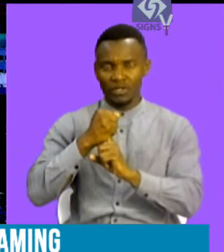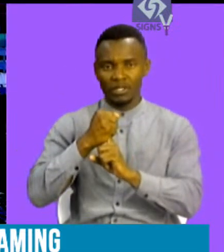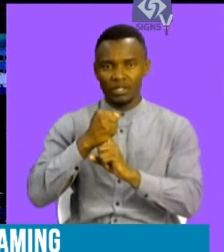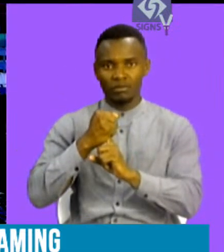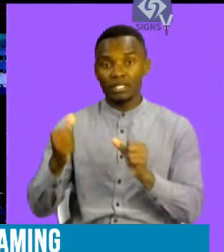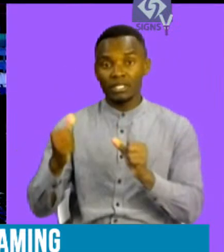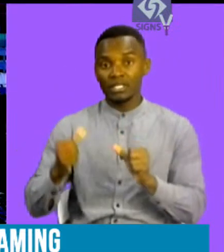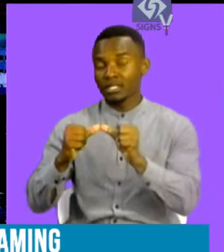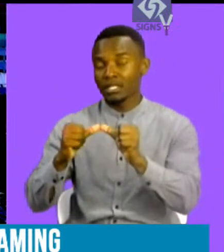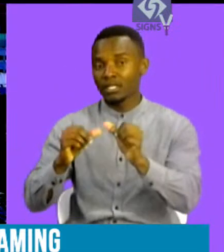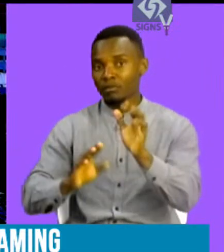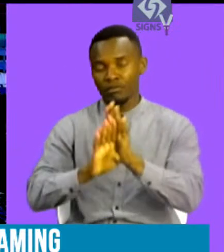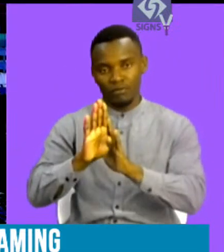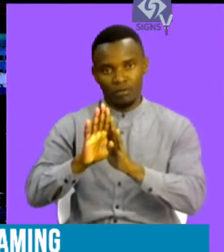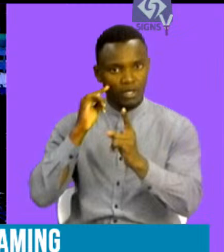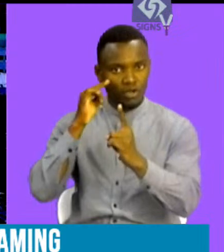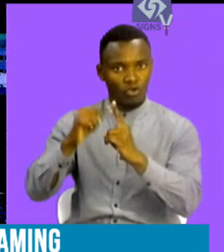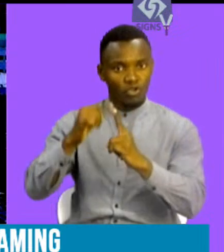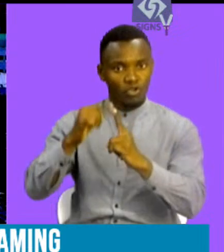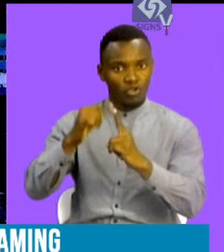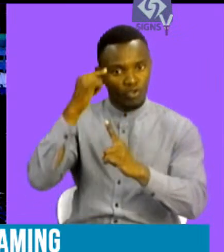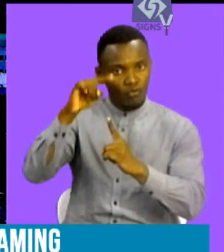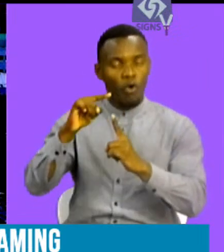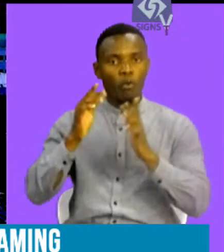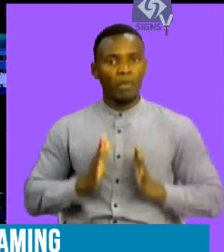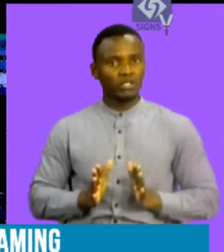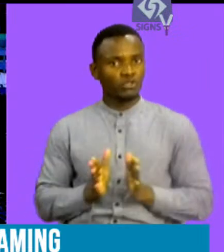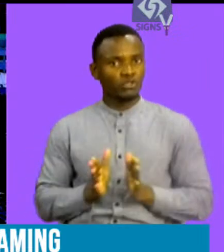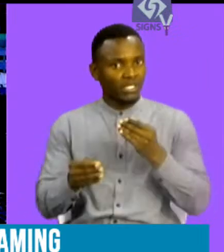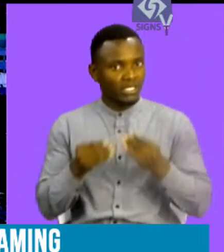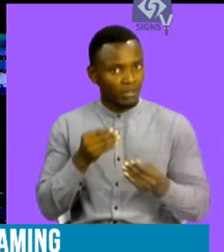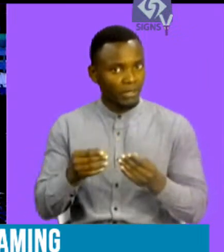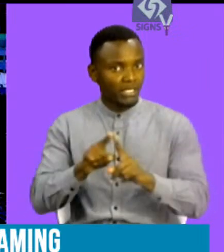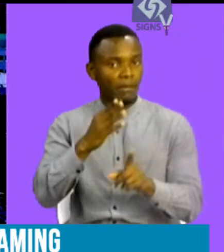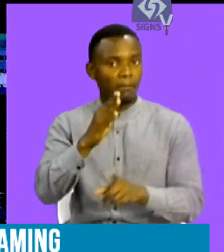for and by persons with disabilities. What does it mean for the both of you?